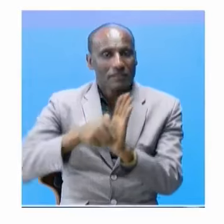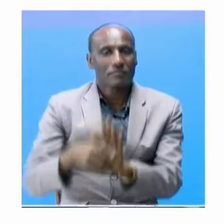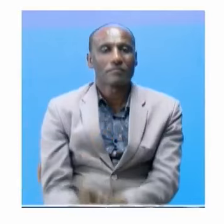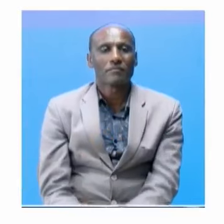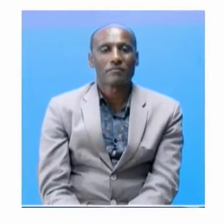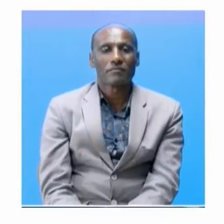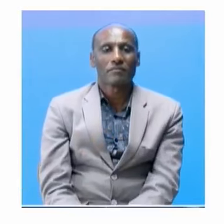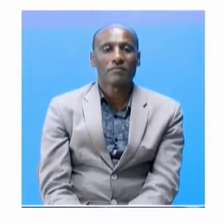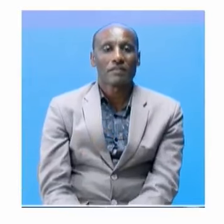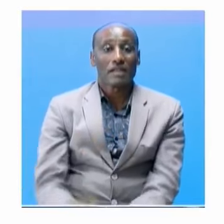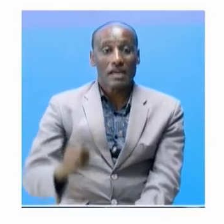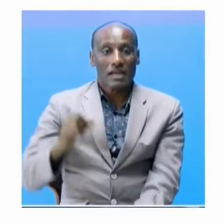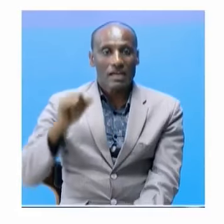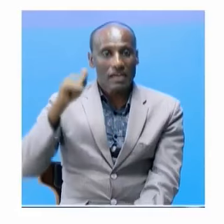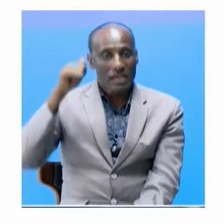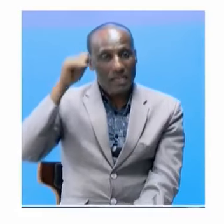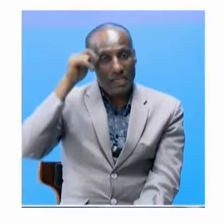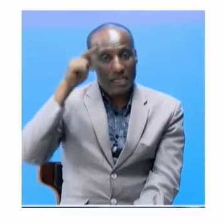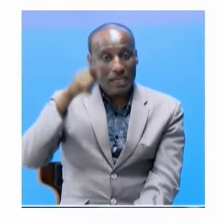He may